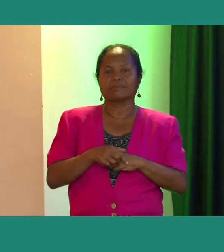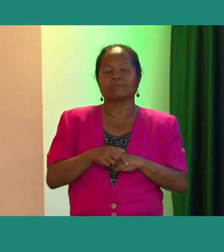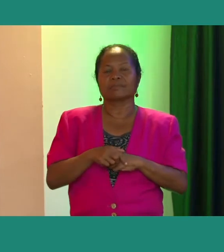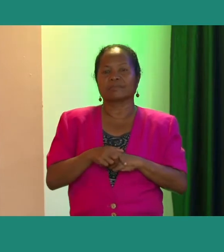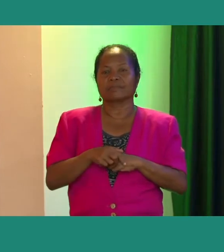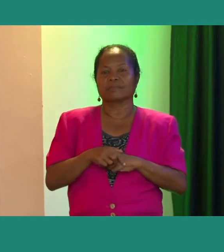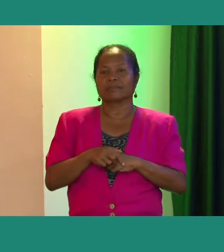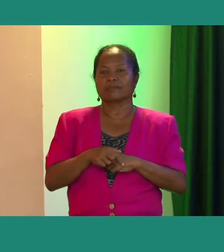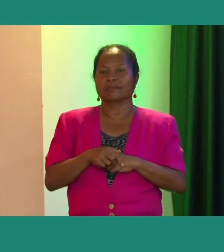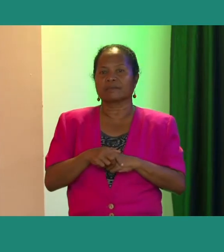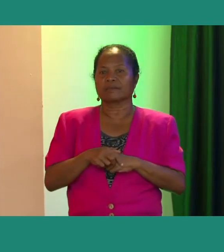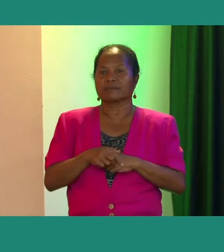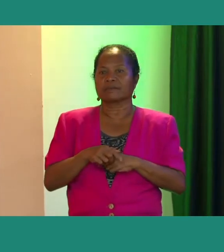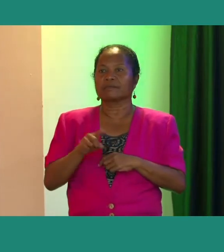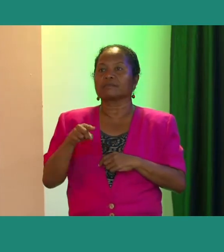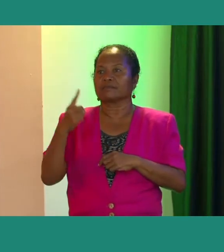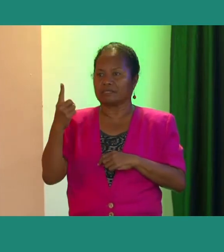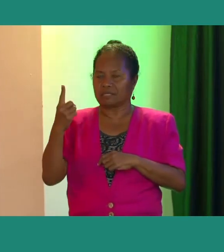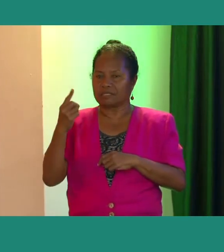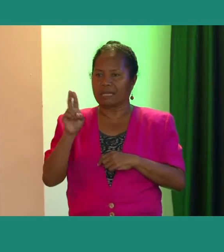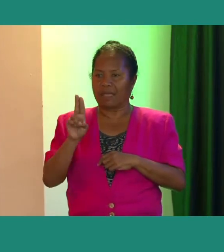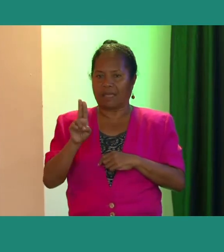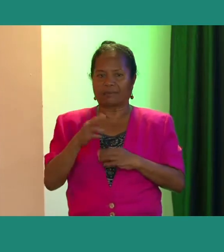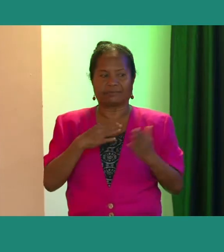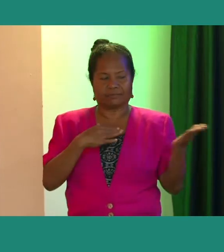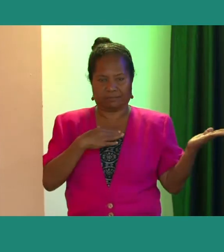it's just going to be Evonne this afternoon.